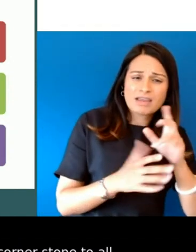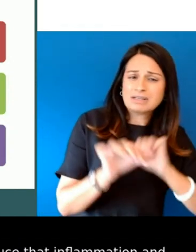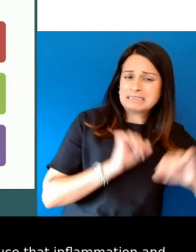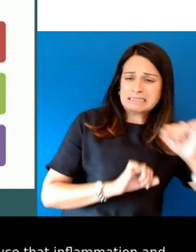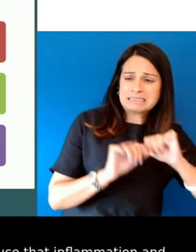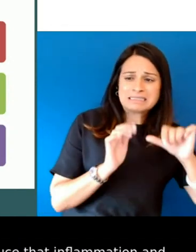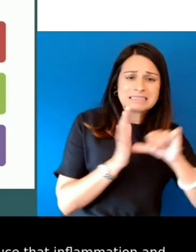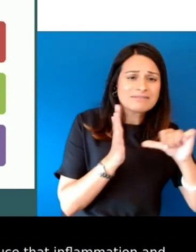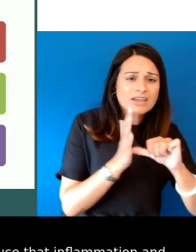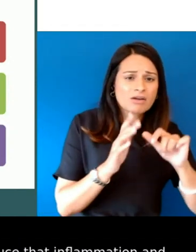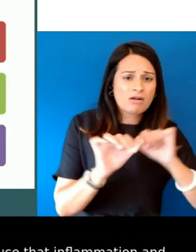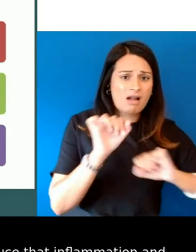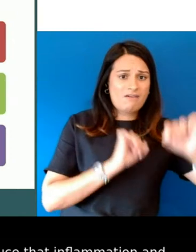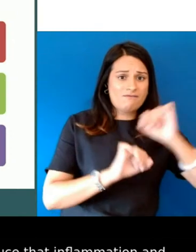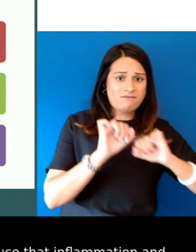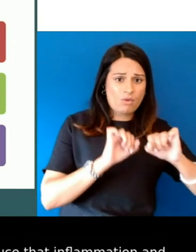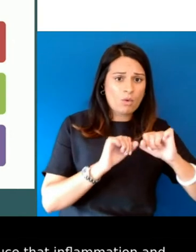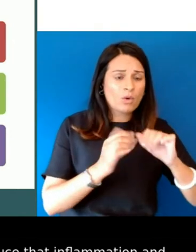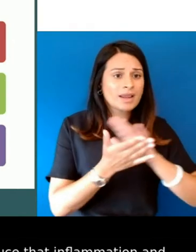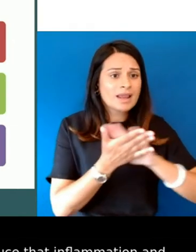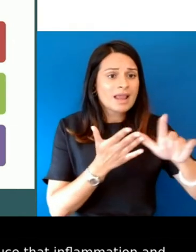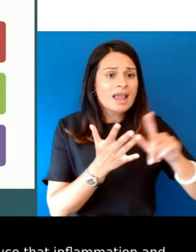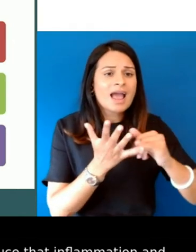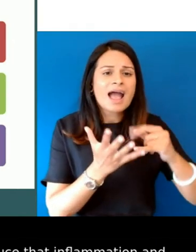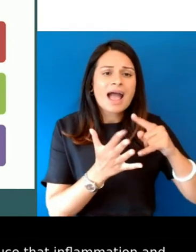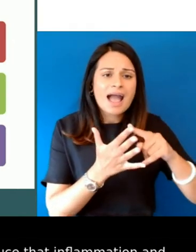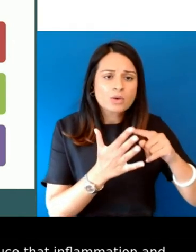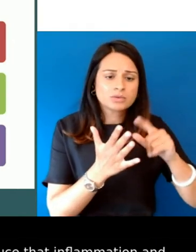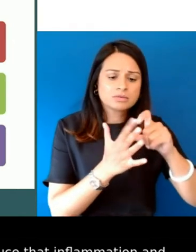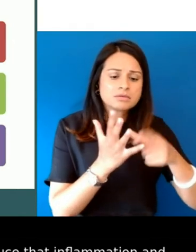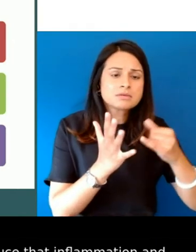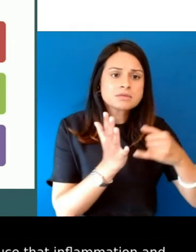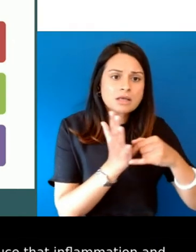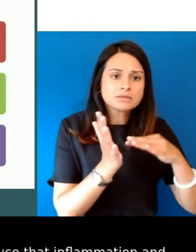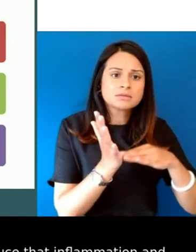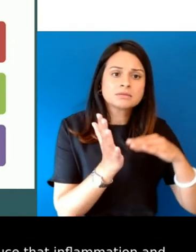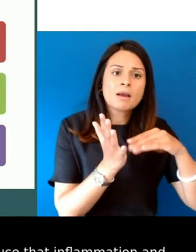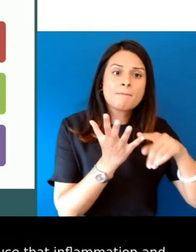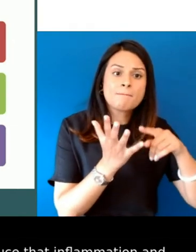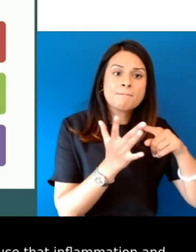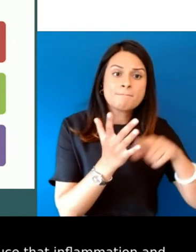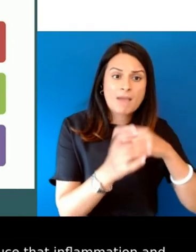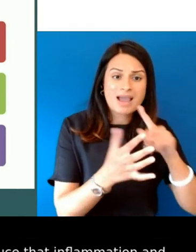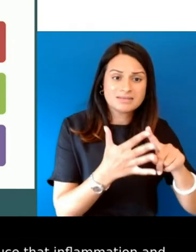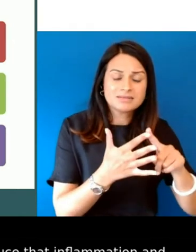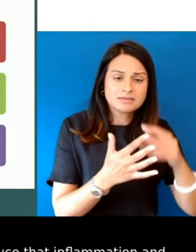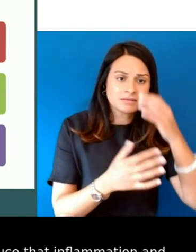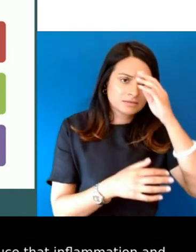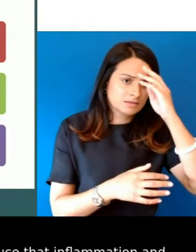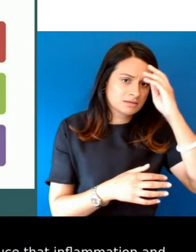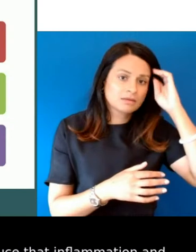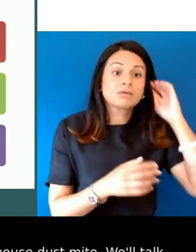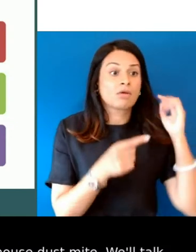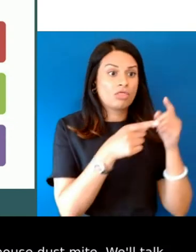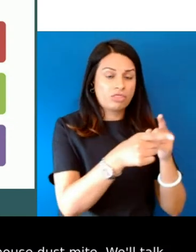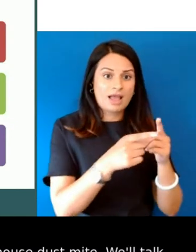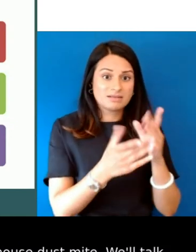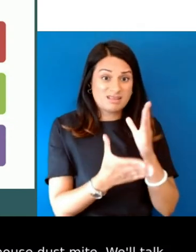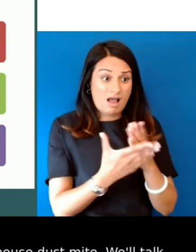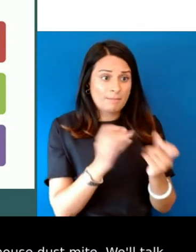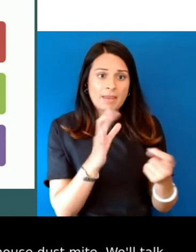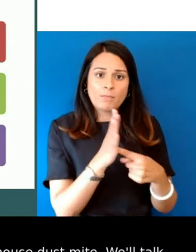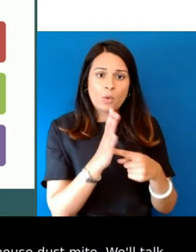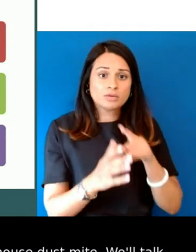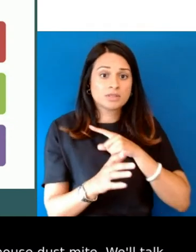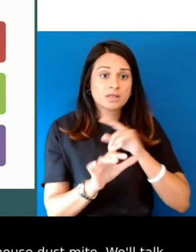hard to avoid house dust might we'll talk about some of those in in a little while but that is the cornerstone really avoidance is